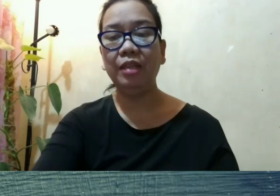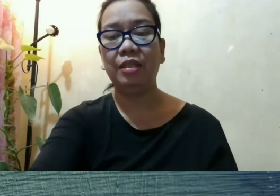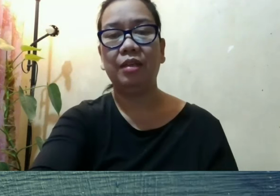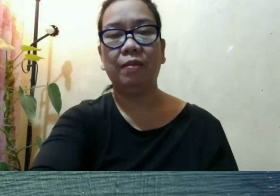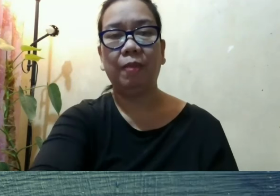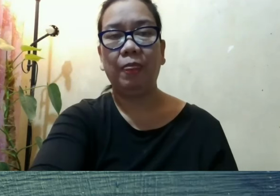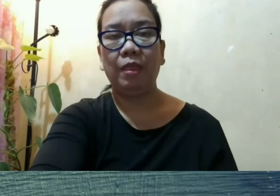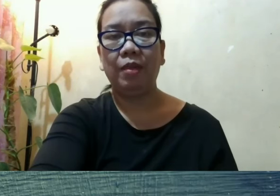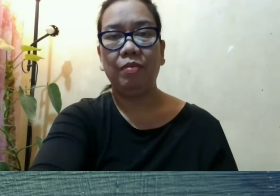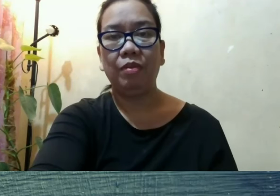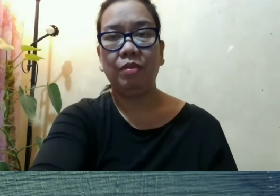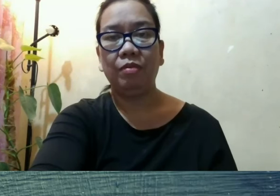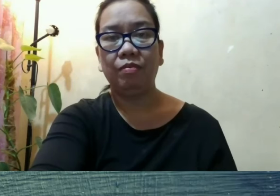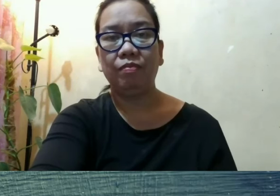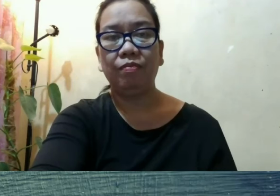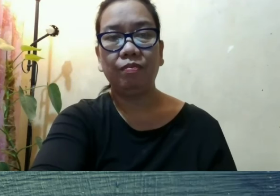Next,